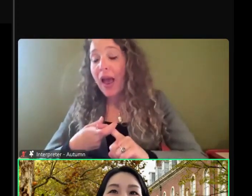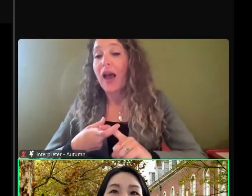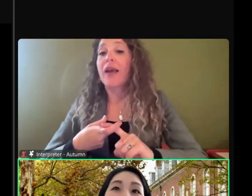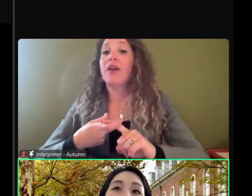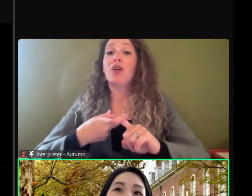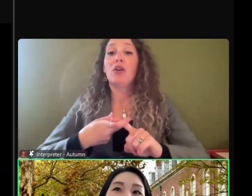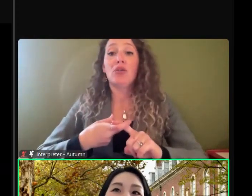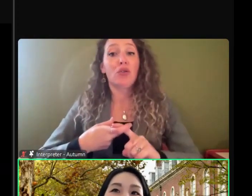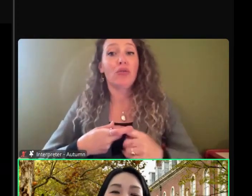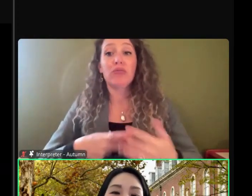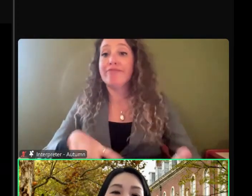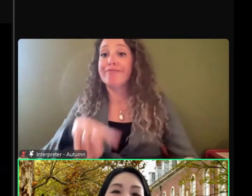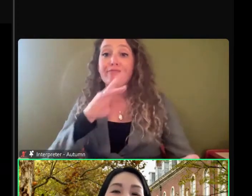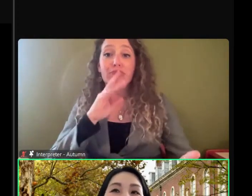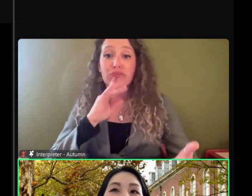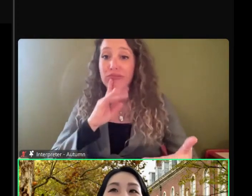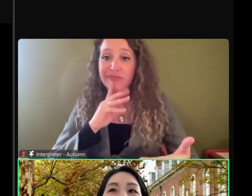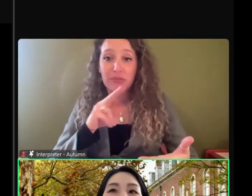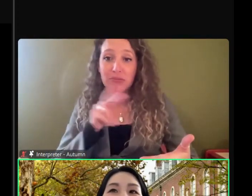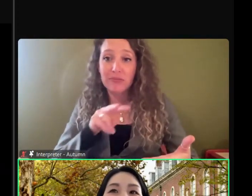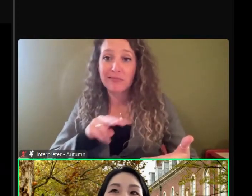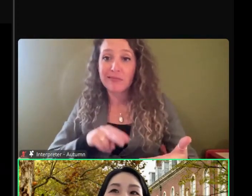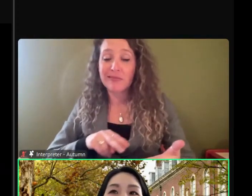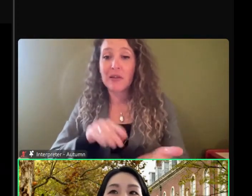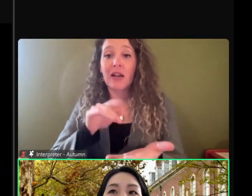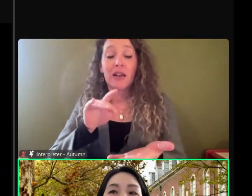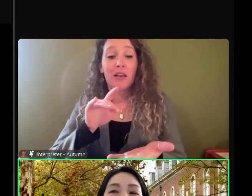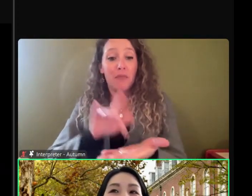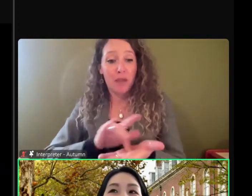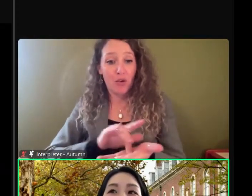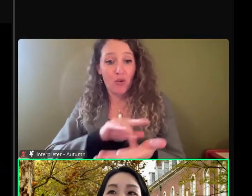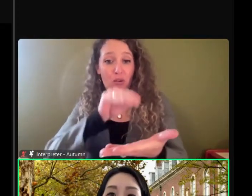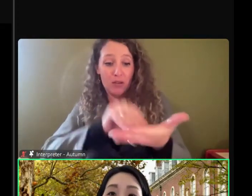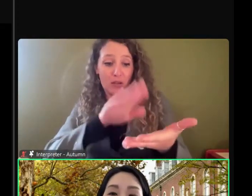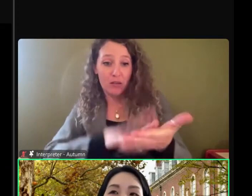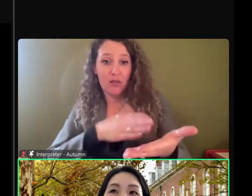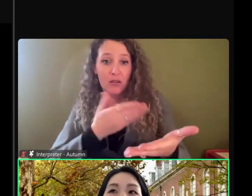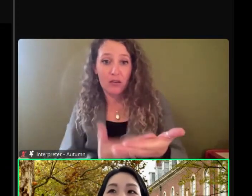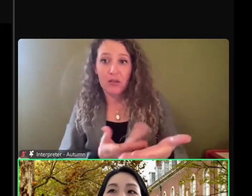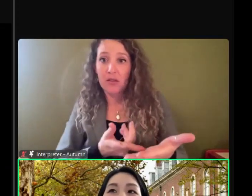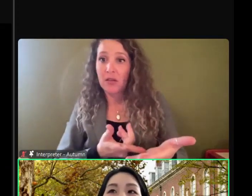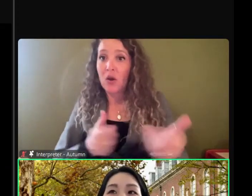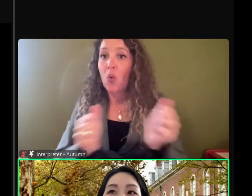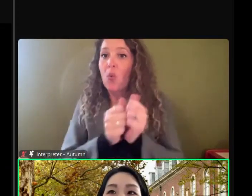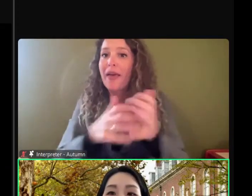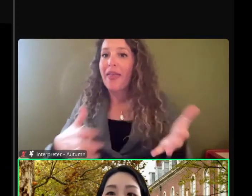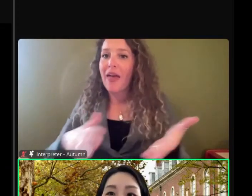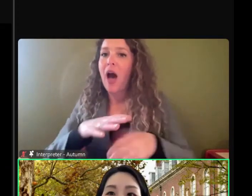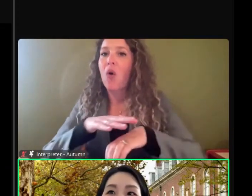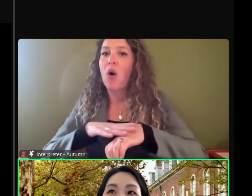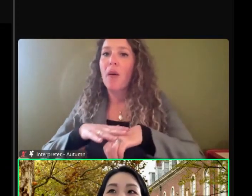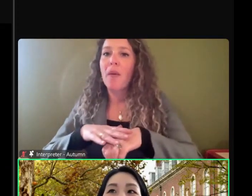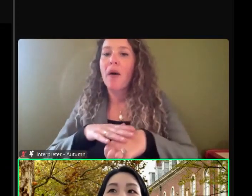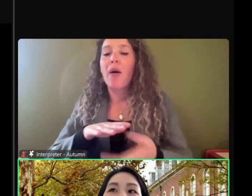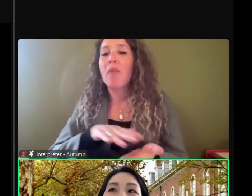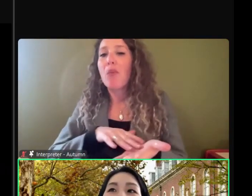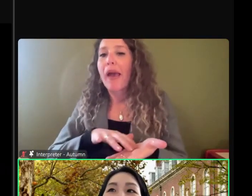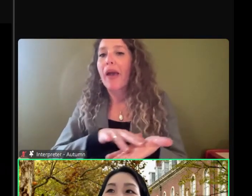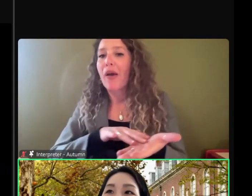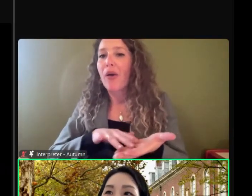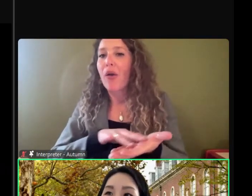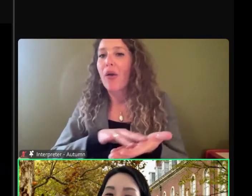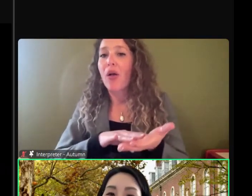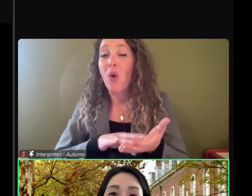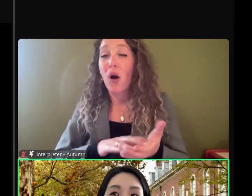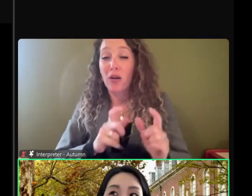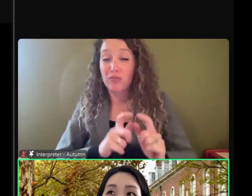medical documents aloud. Without alternatives such as Braille, large print,